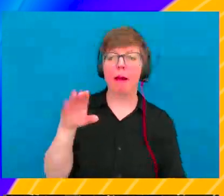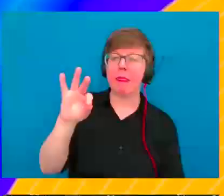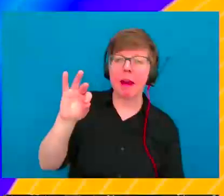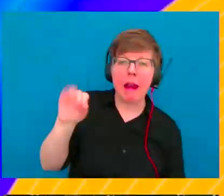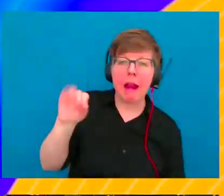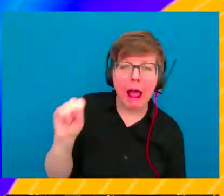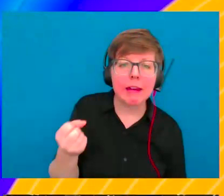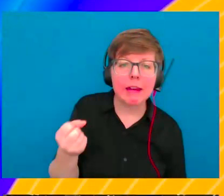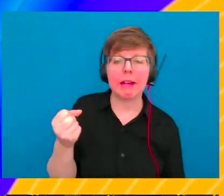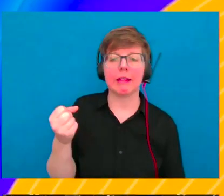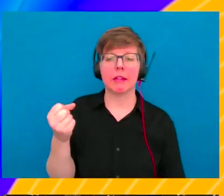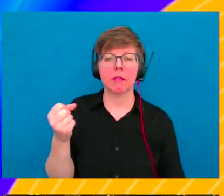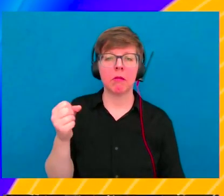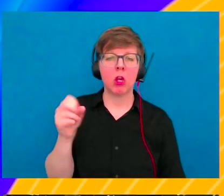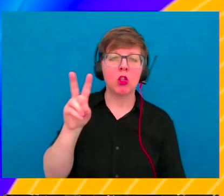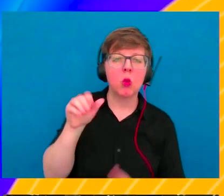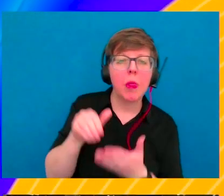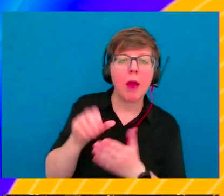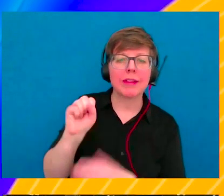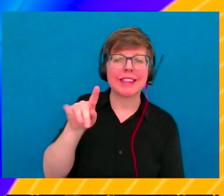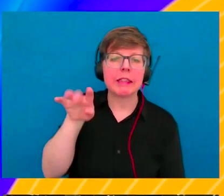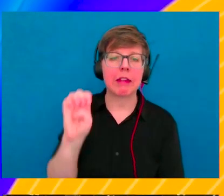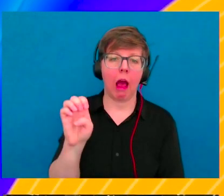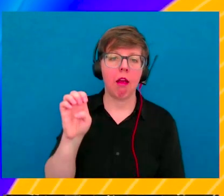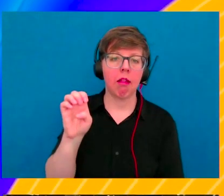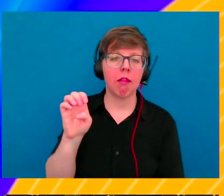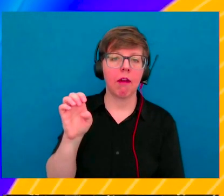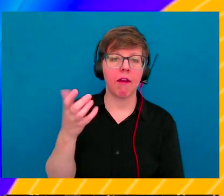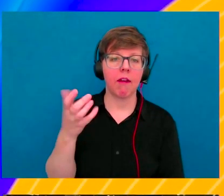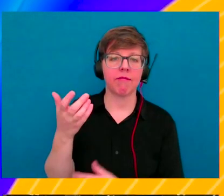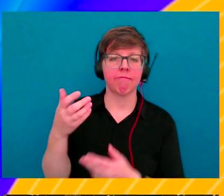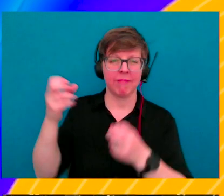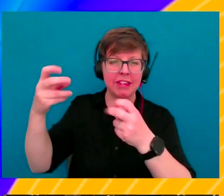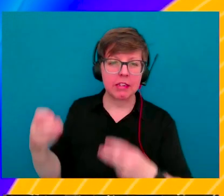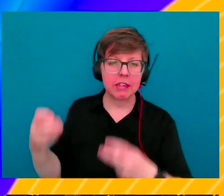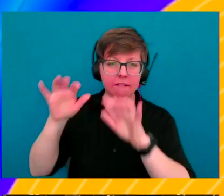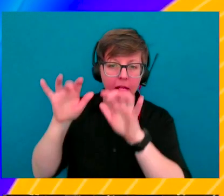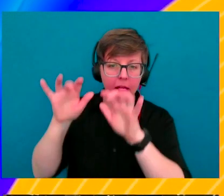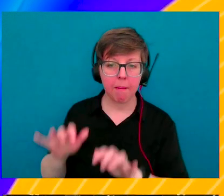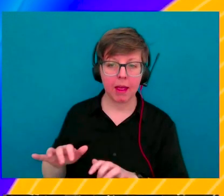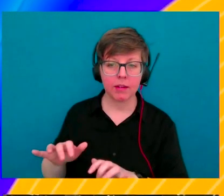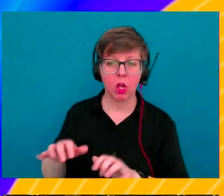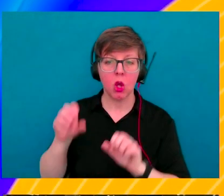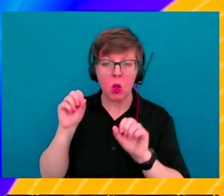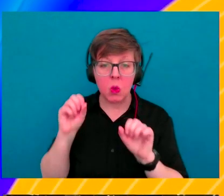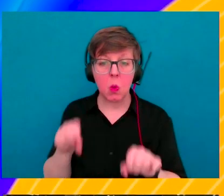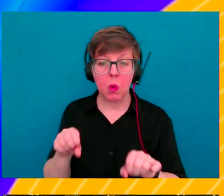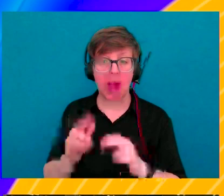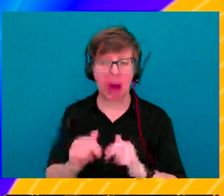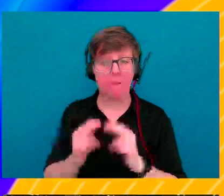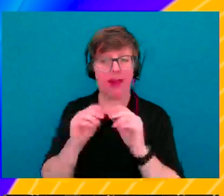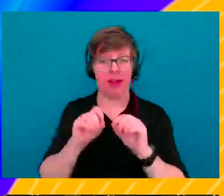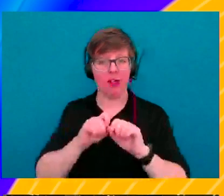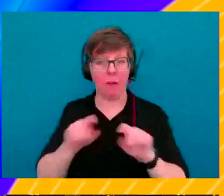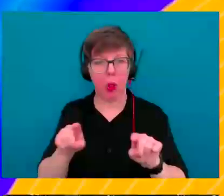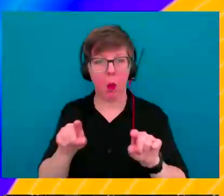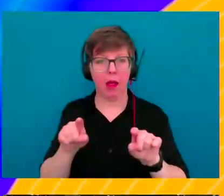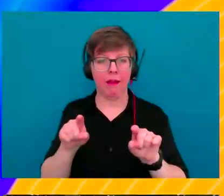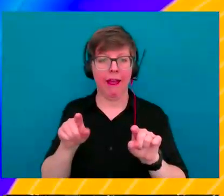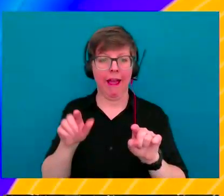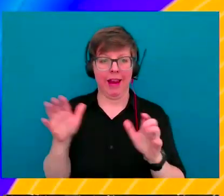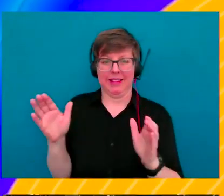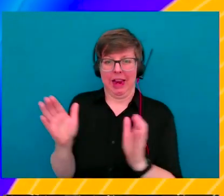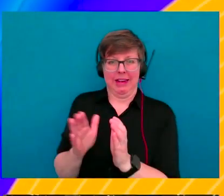so much like just within your IDE, right? Like you could build, deploy, you could do, and it was a tight circle around that project. But